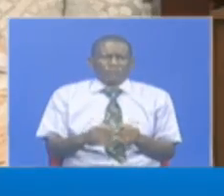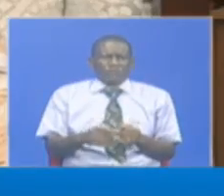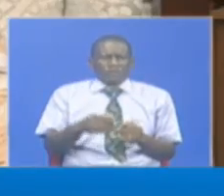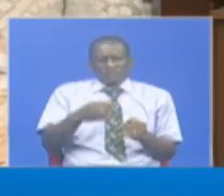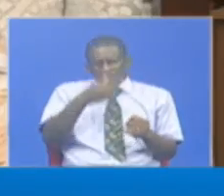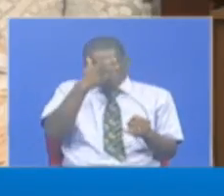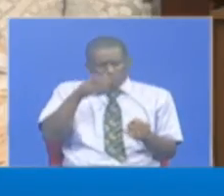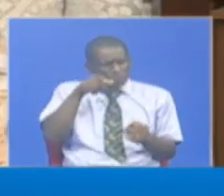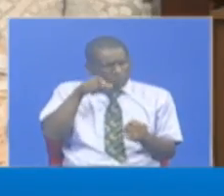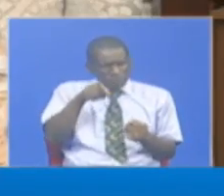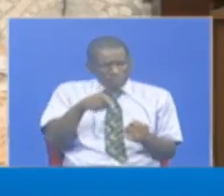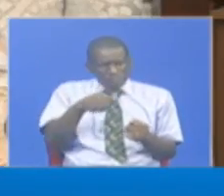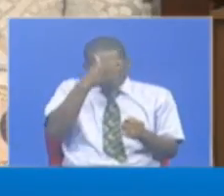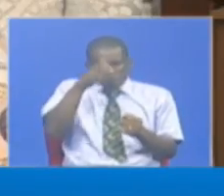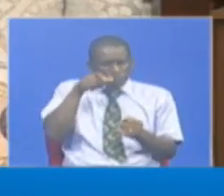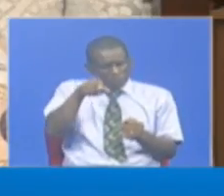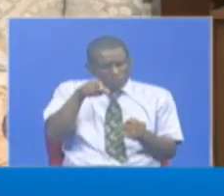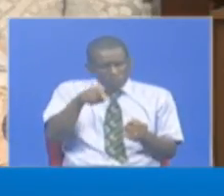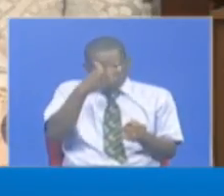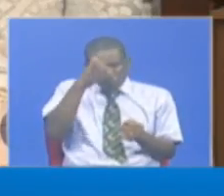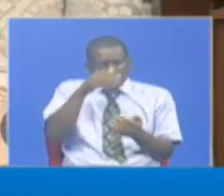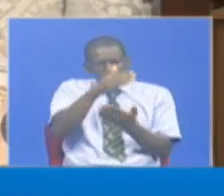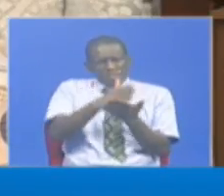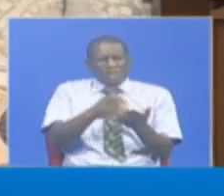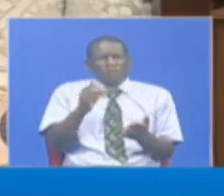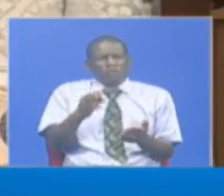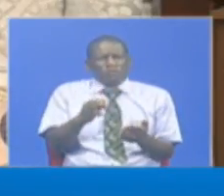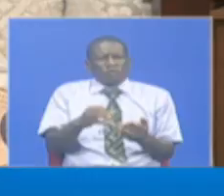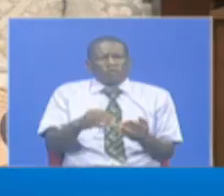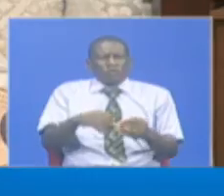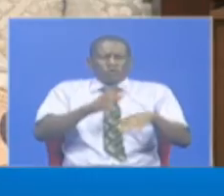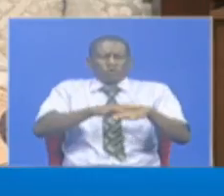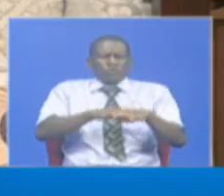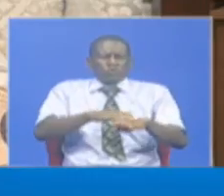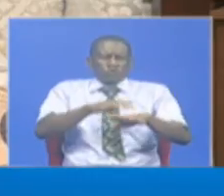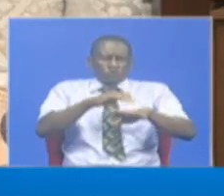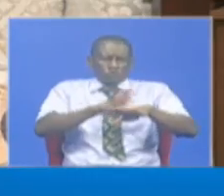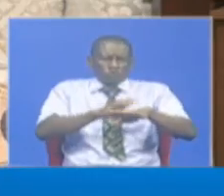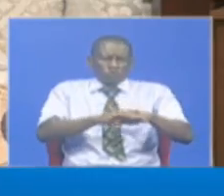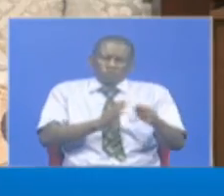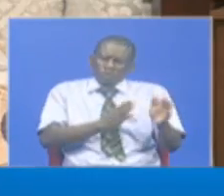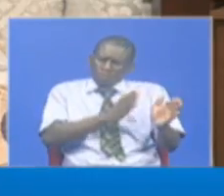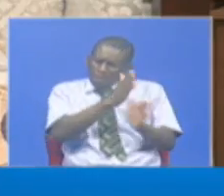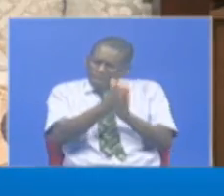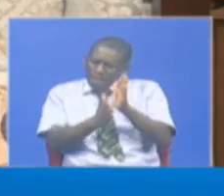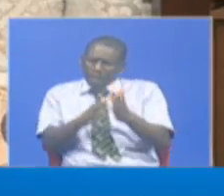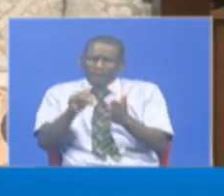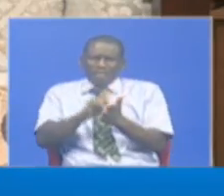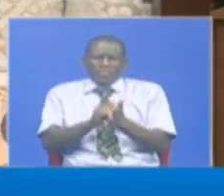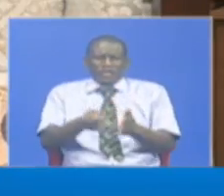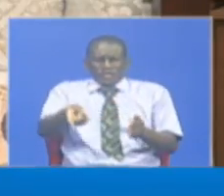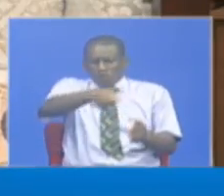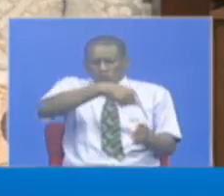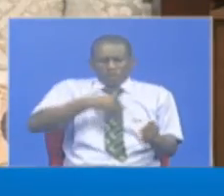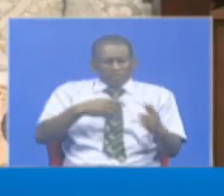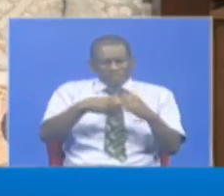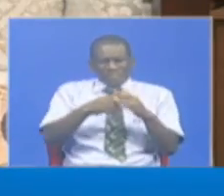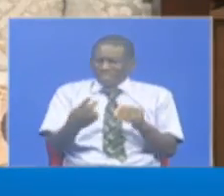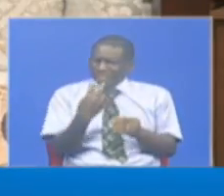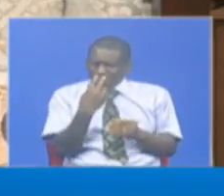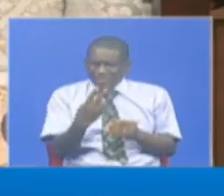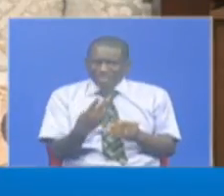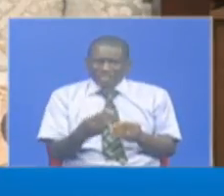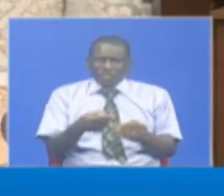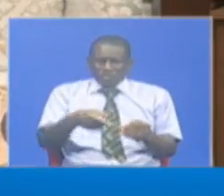of some of the good intended measures that we have started seeing there are